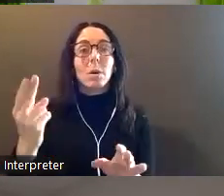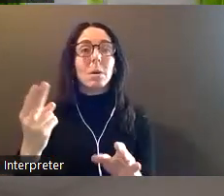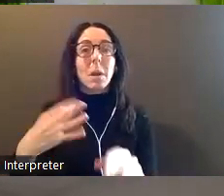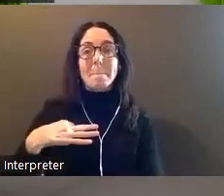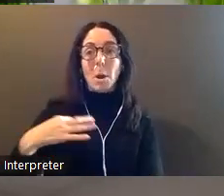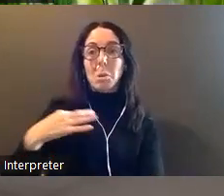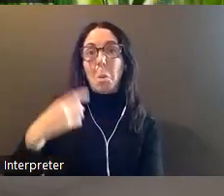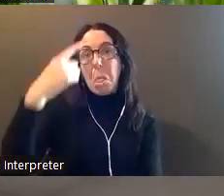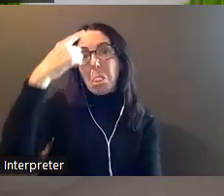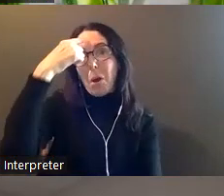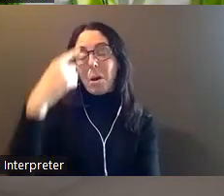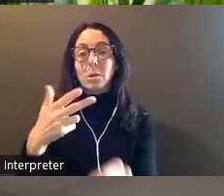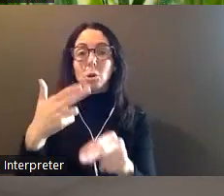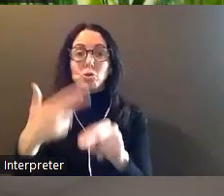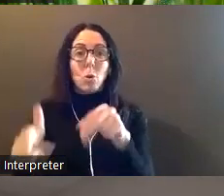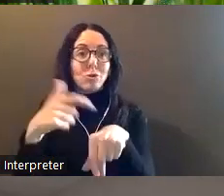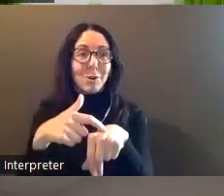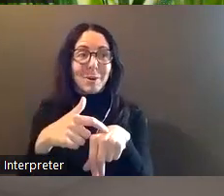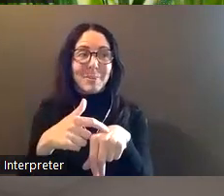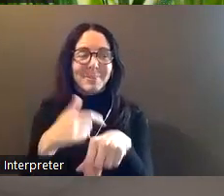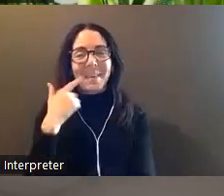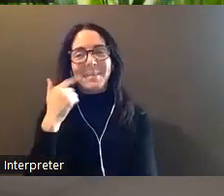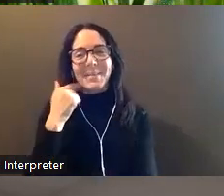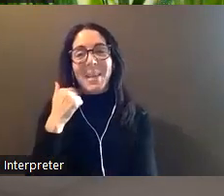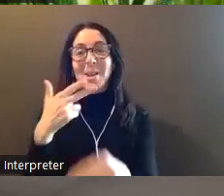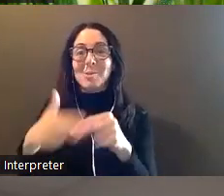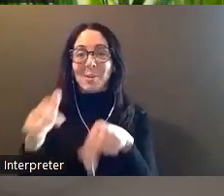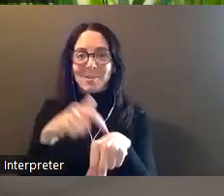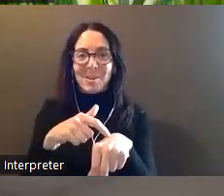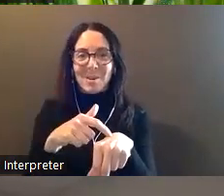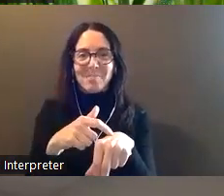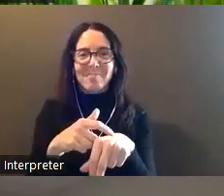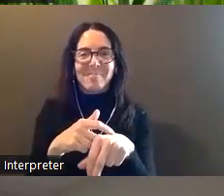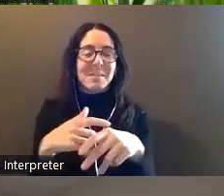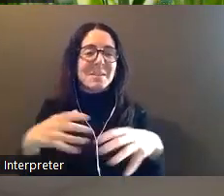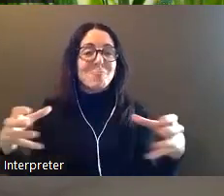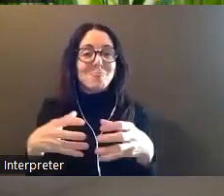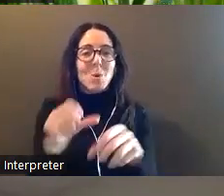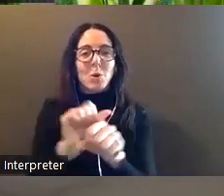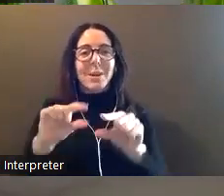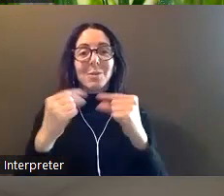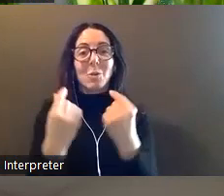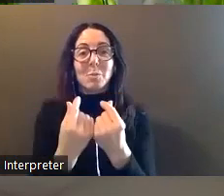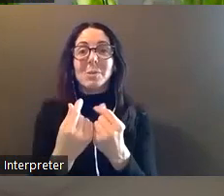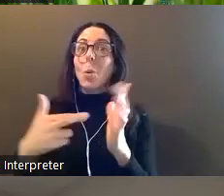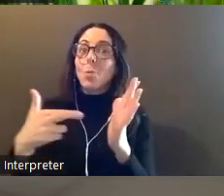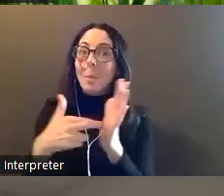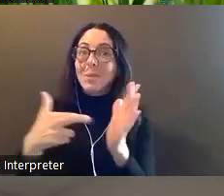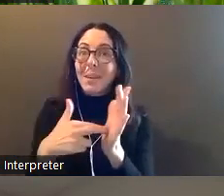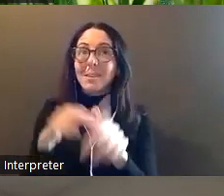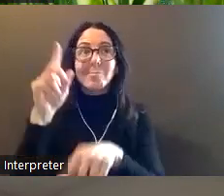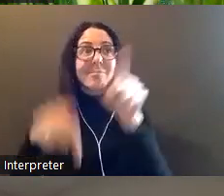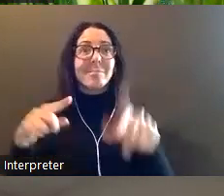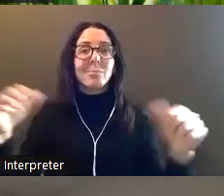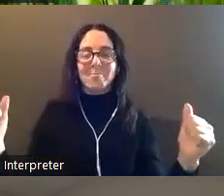a short-term, brief working group, which representatives would come together